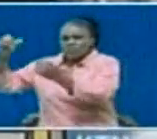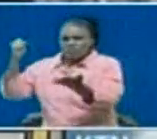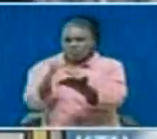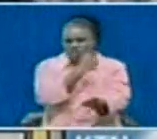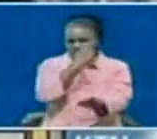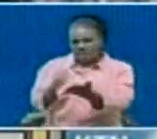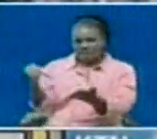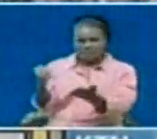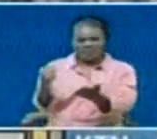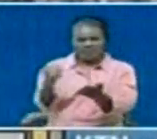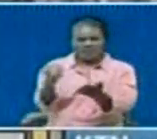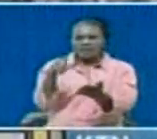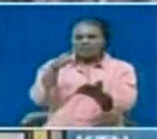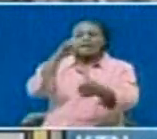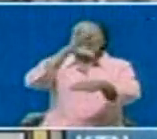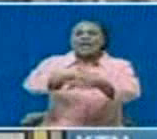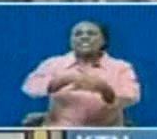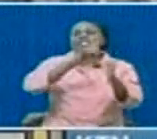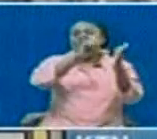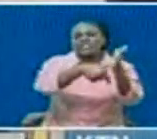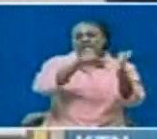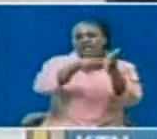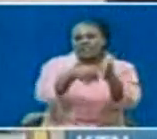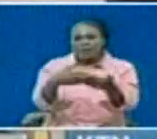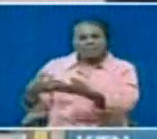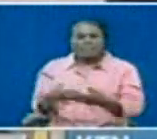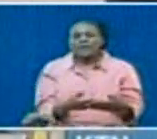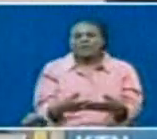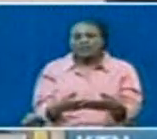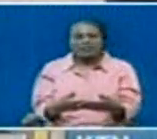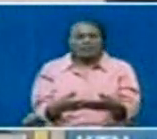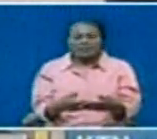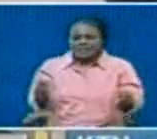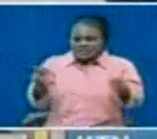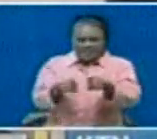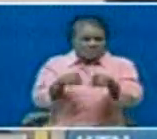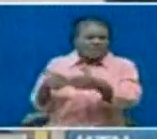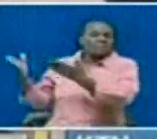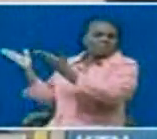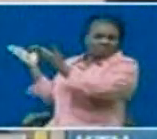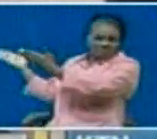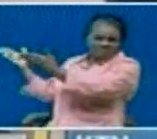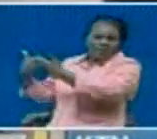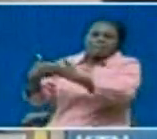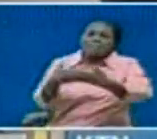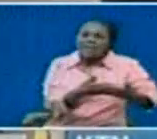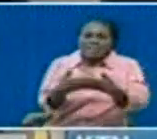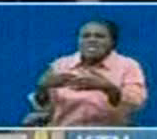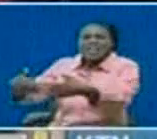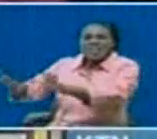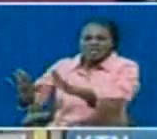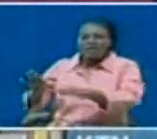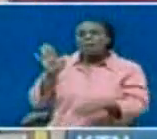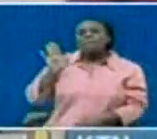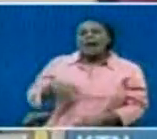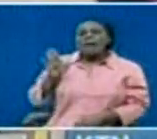sasa akapatikana baadaye kwa hiyo corridor. It is on this very corridor that the child is said to have been abandoned by